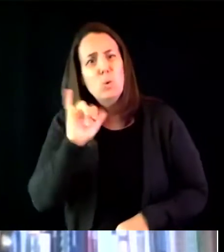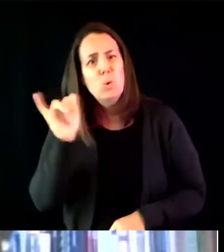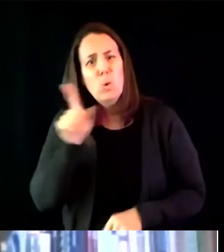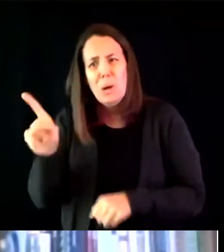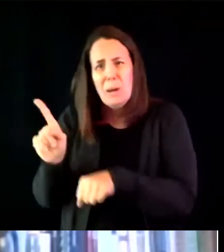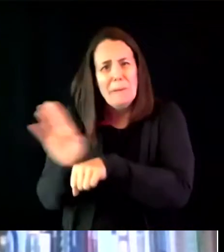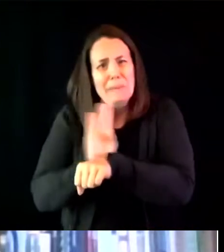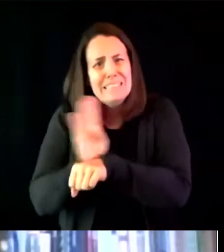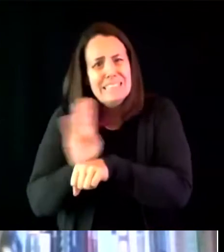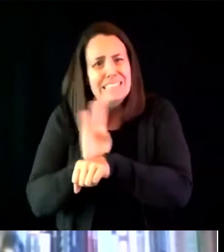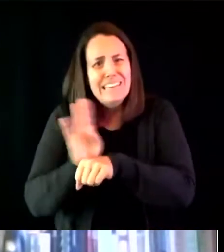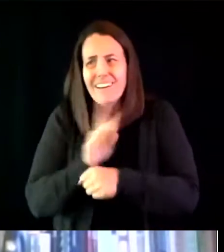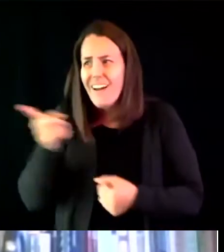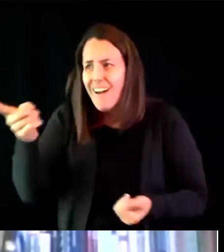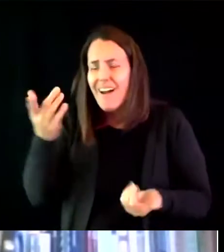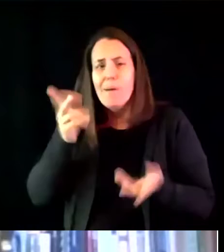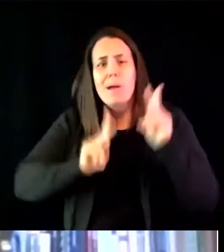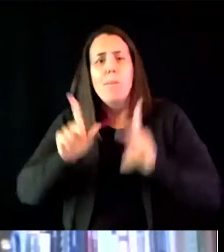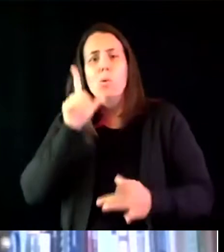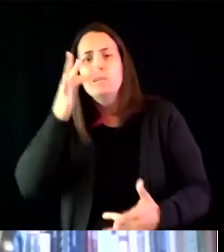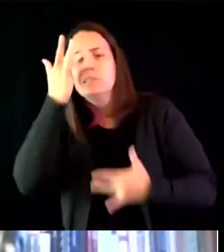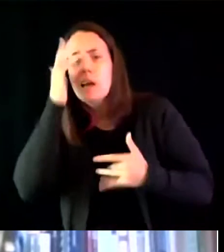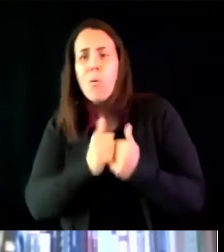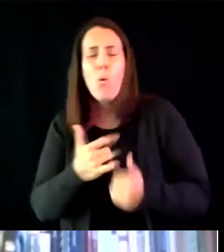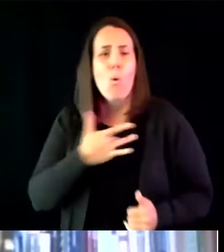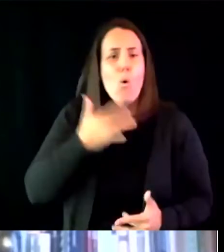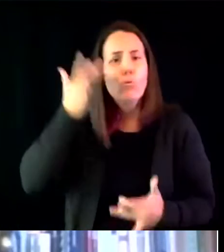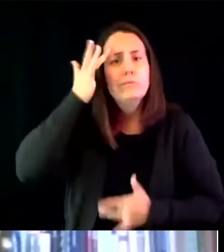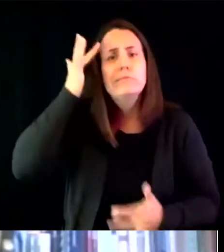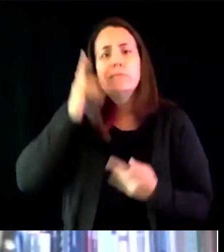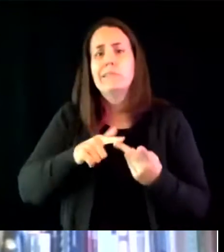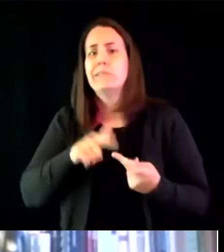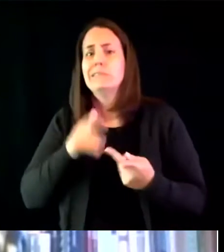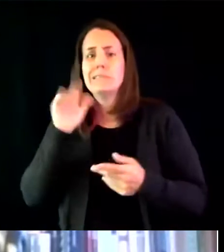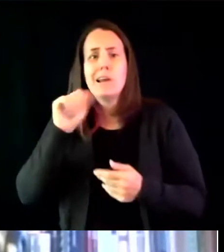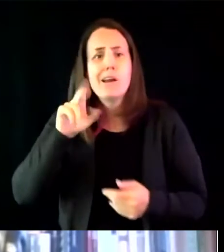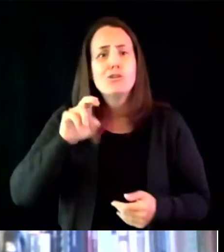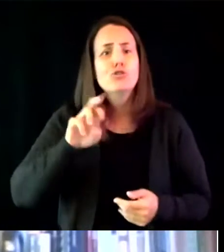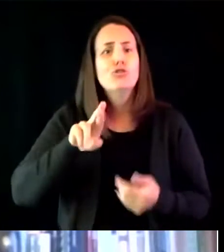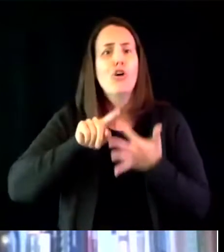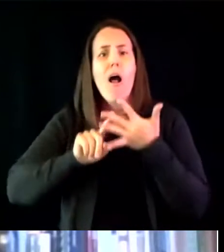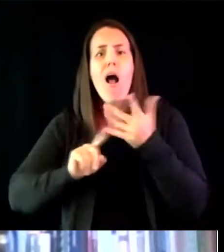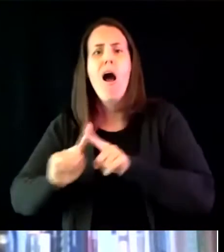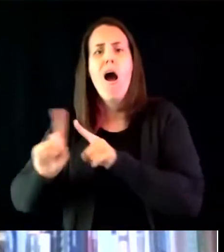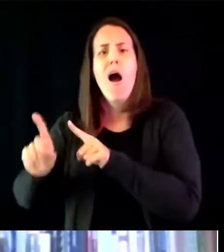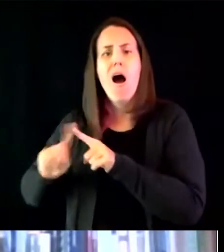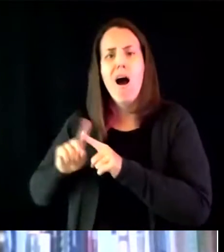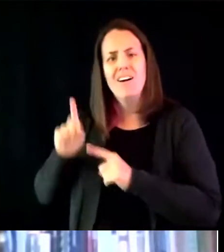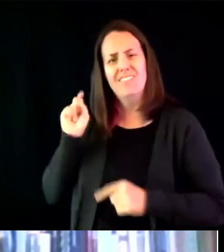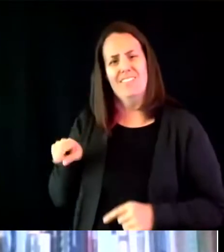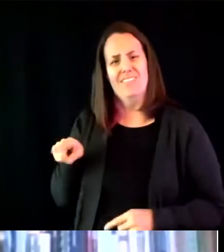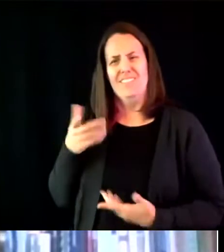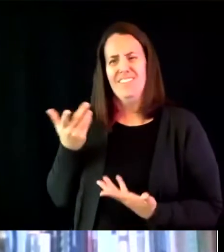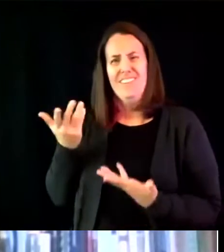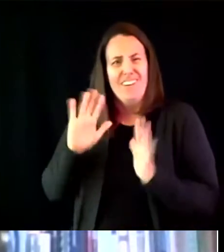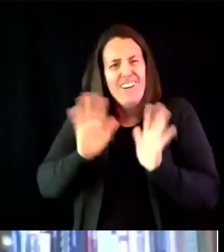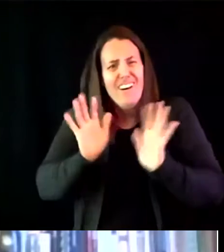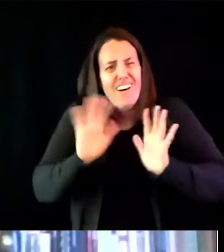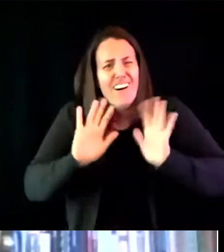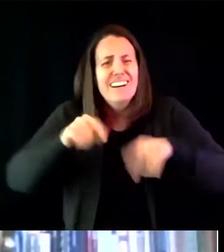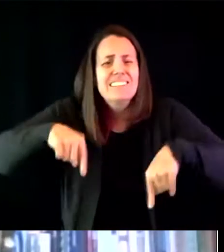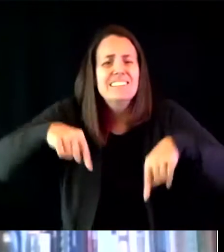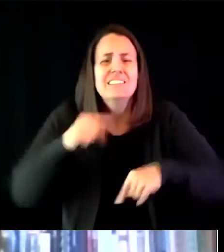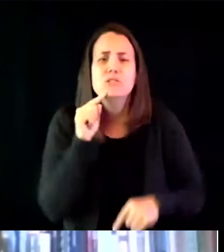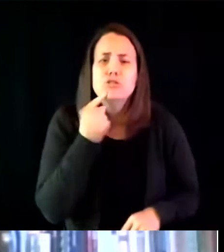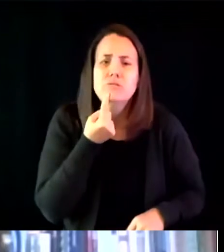day. So what we need people to do in this state is take this seriously in terms of your own personal